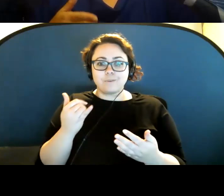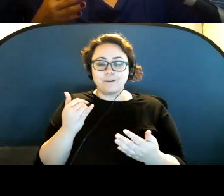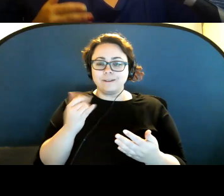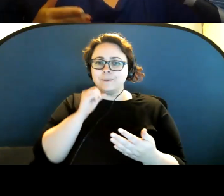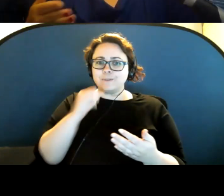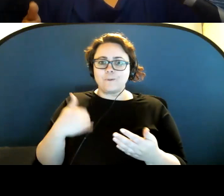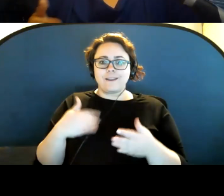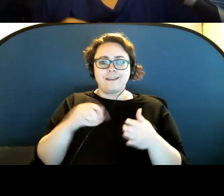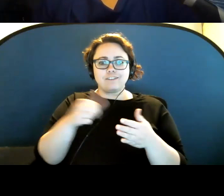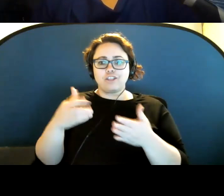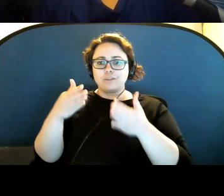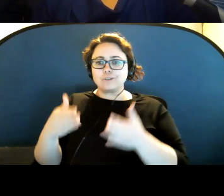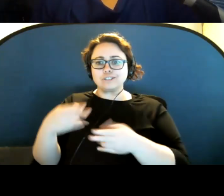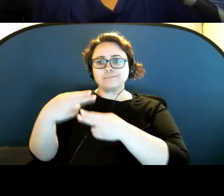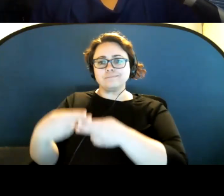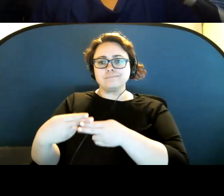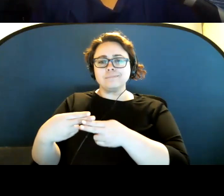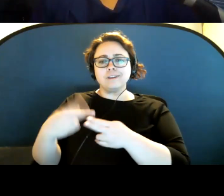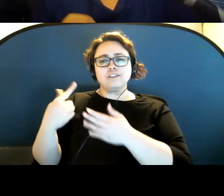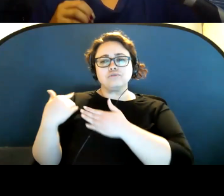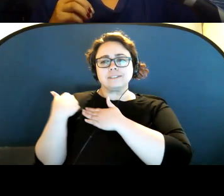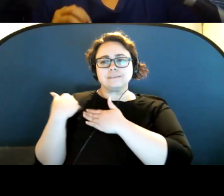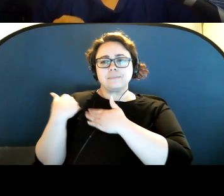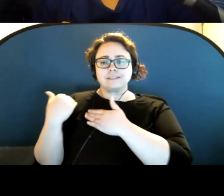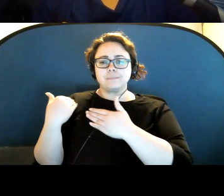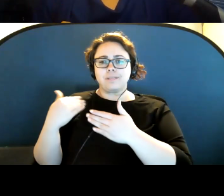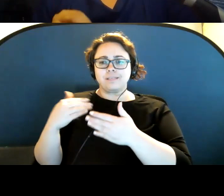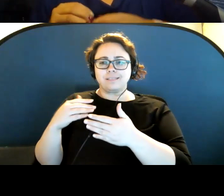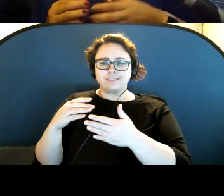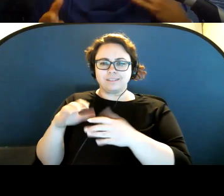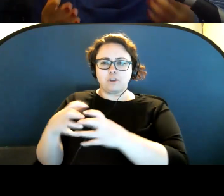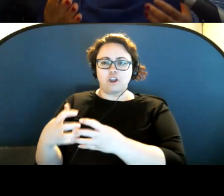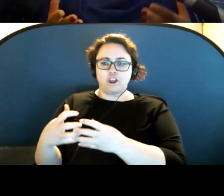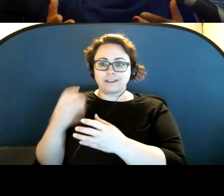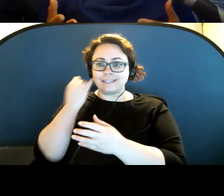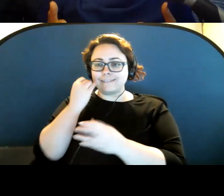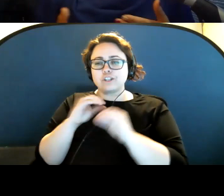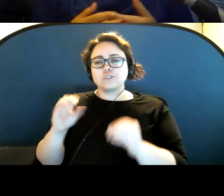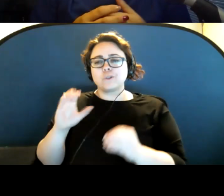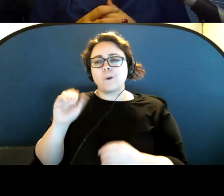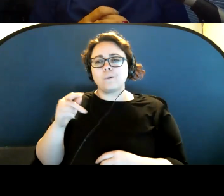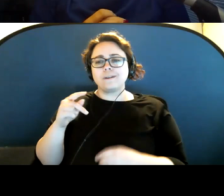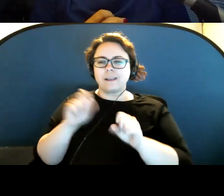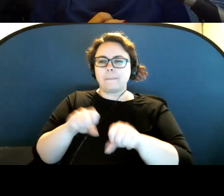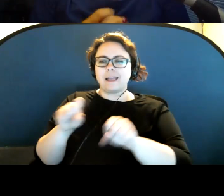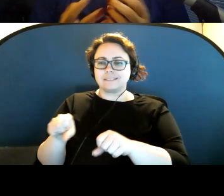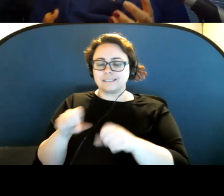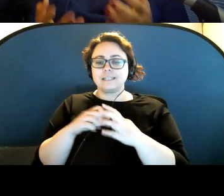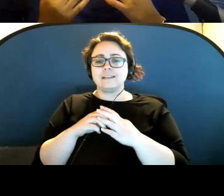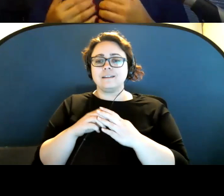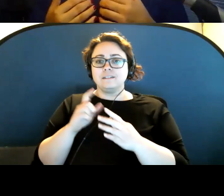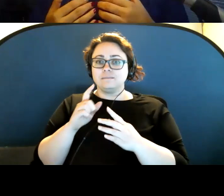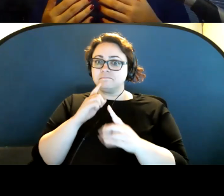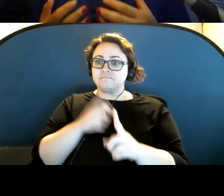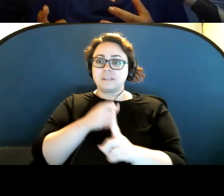to name as their responsible party if they don't have capacity. And this sort of disproportionately impacts the LGBT population,